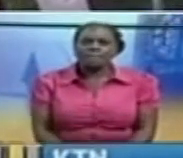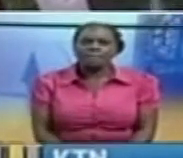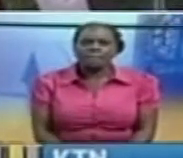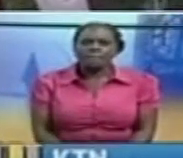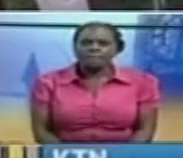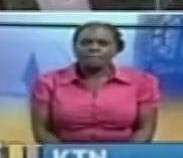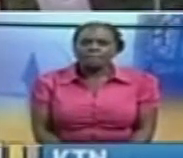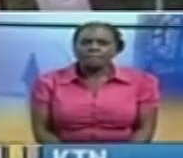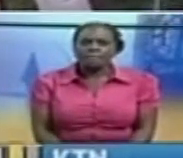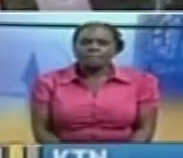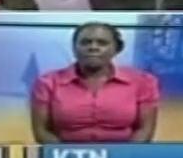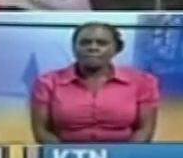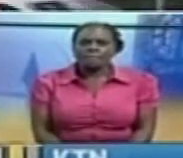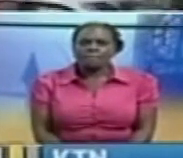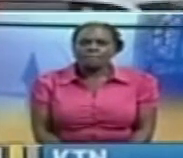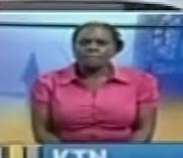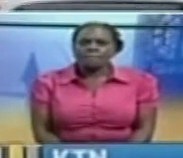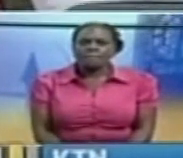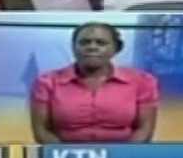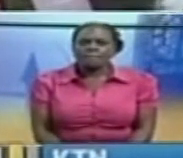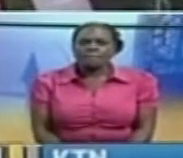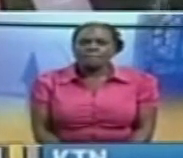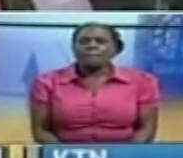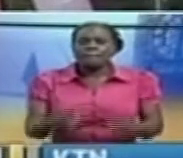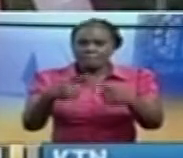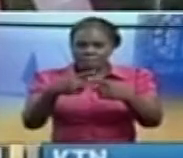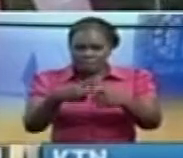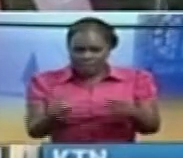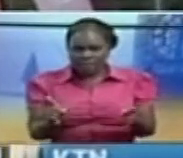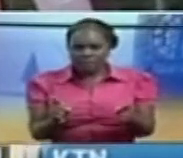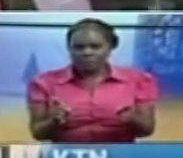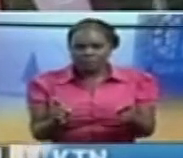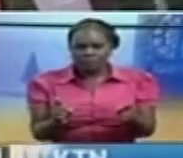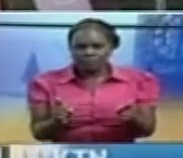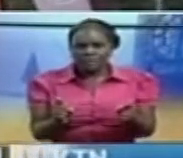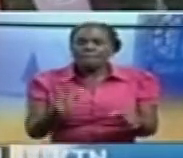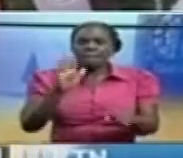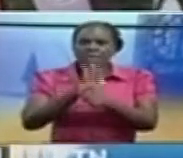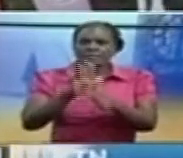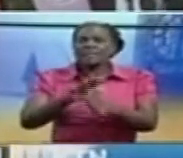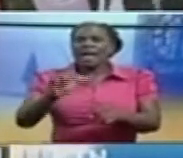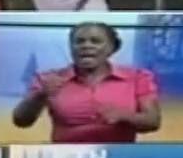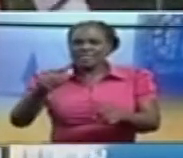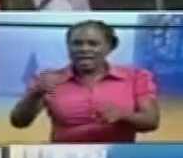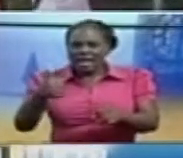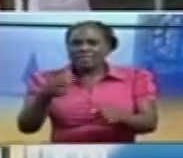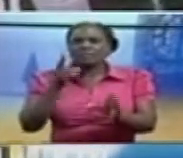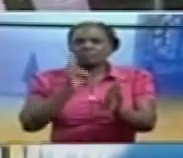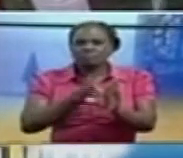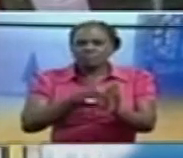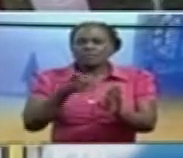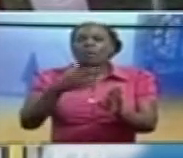Come to a rally like this, the aim is to win, but there are many other drivers who like to